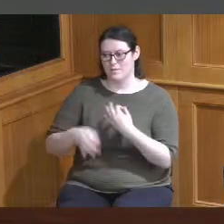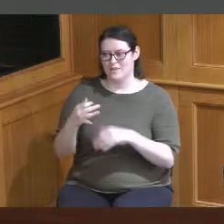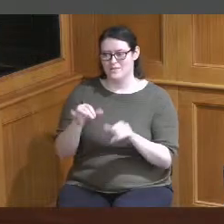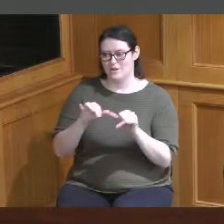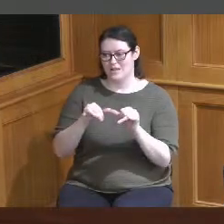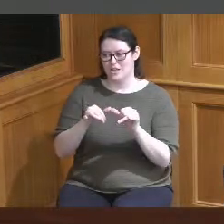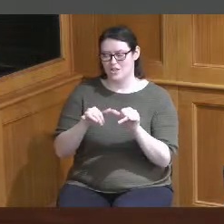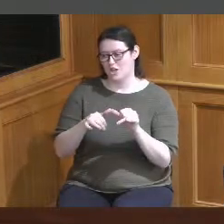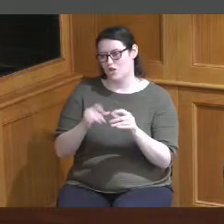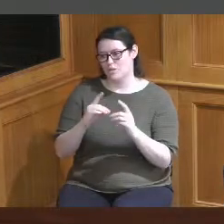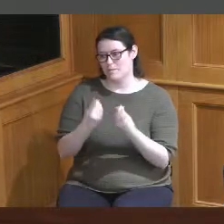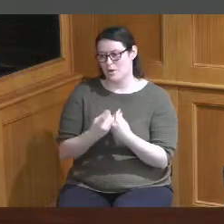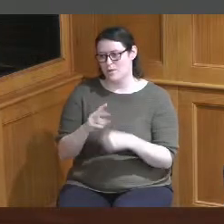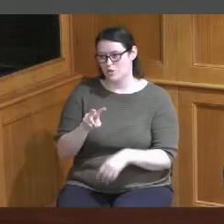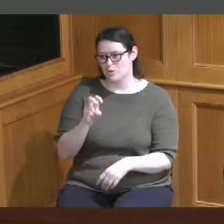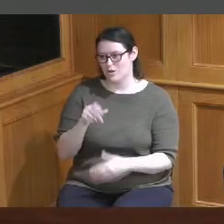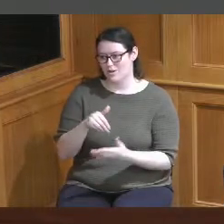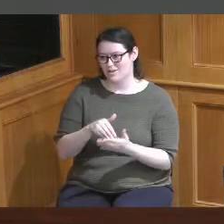Department at